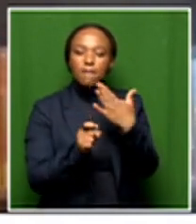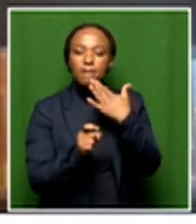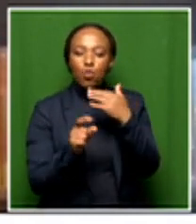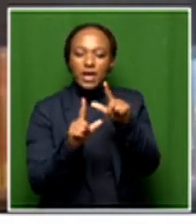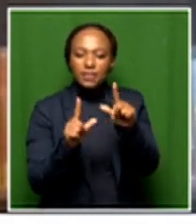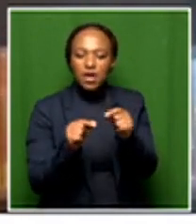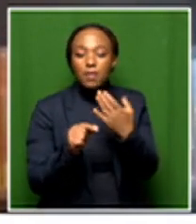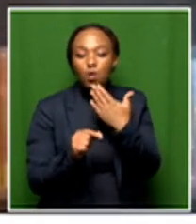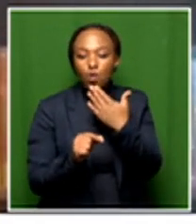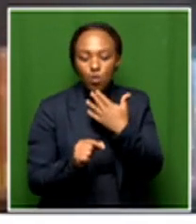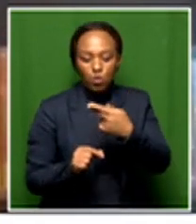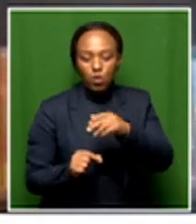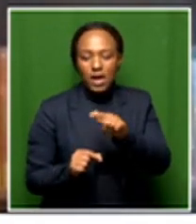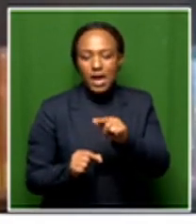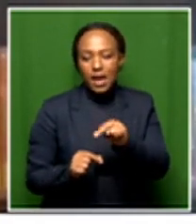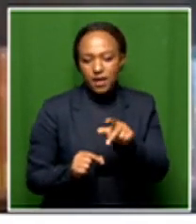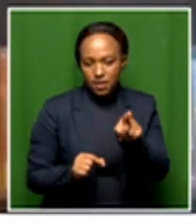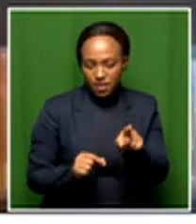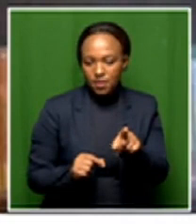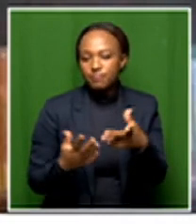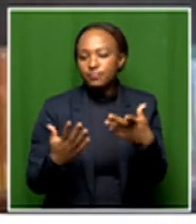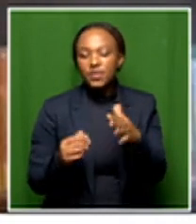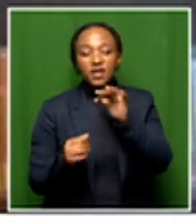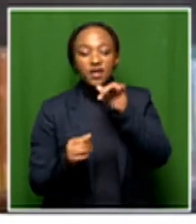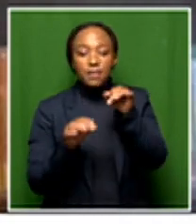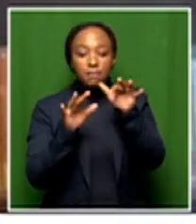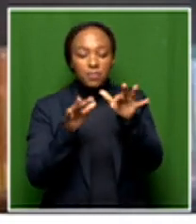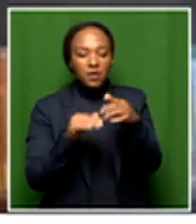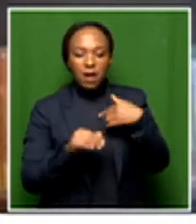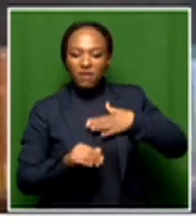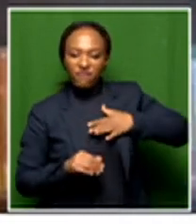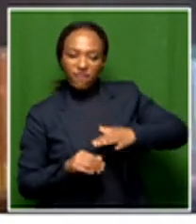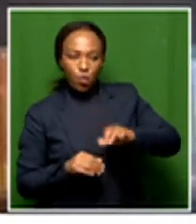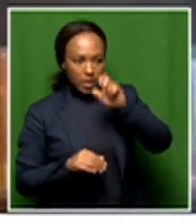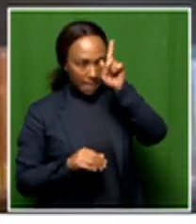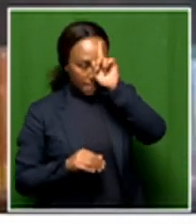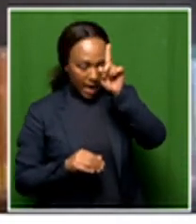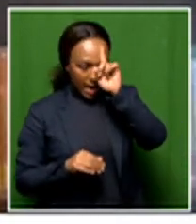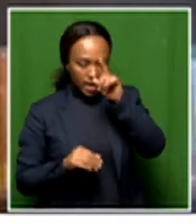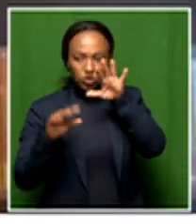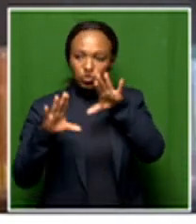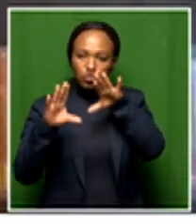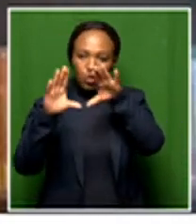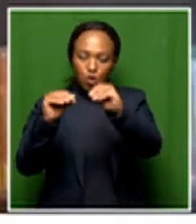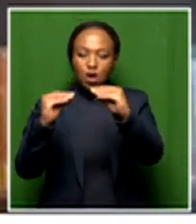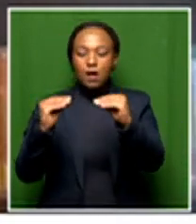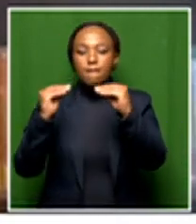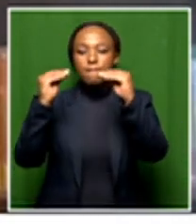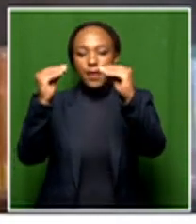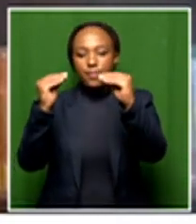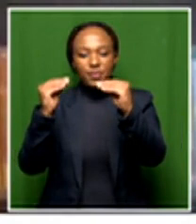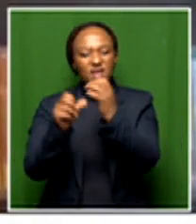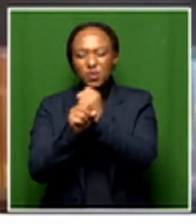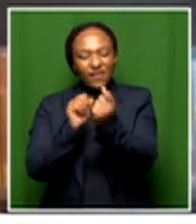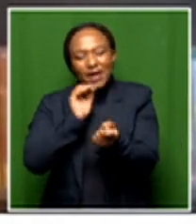the conservative element, period. Those people, if they don't want a black leader to ascend to the top leadership of the DA, it will